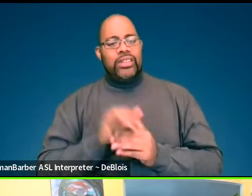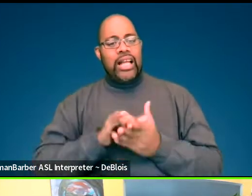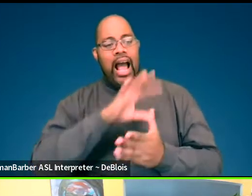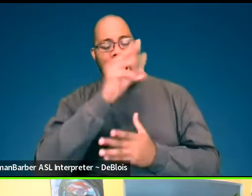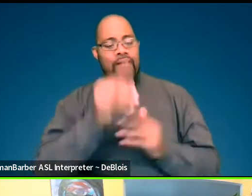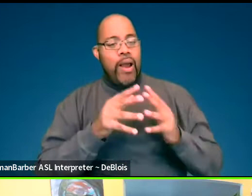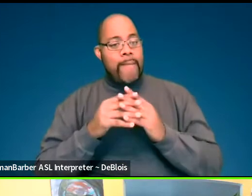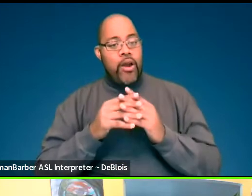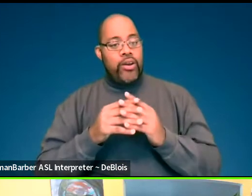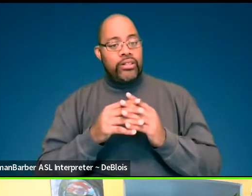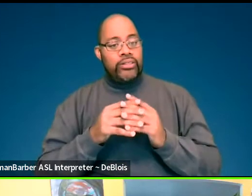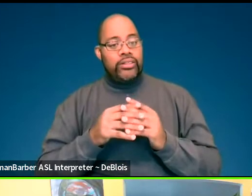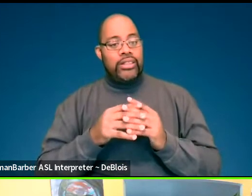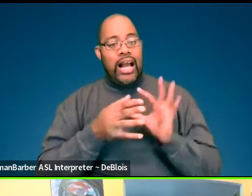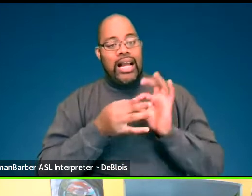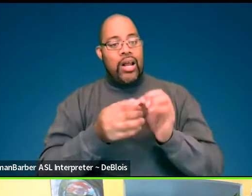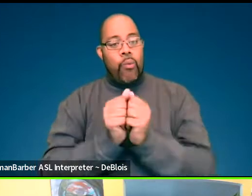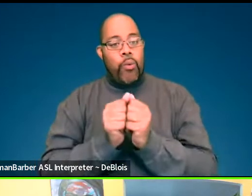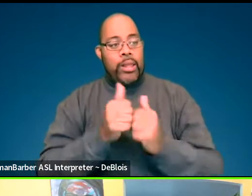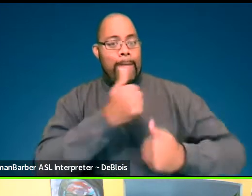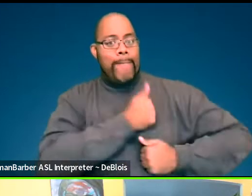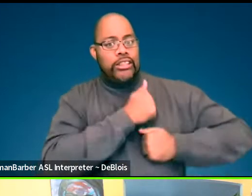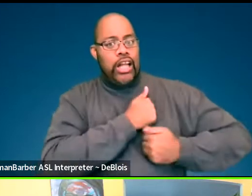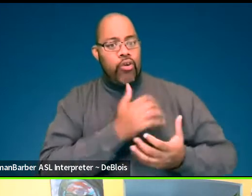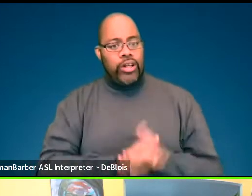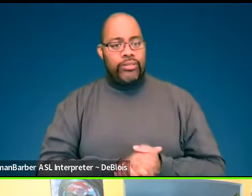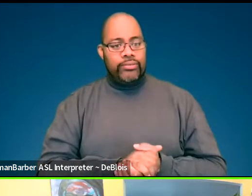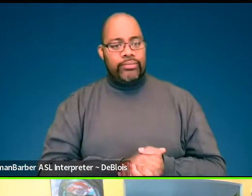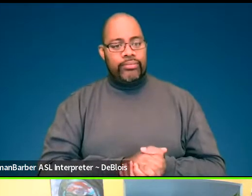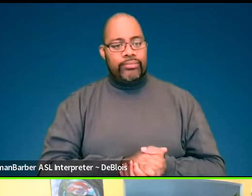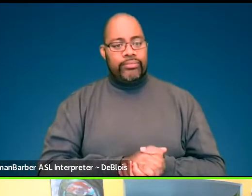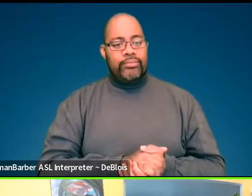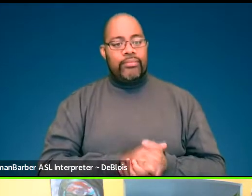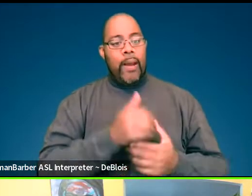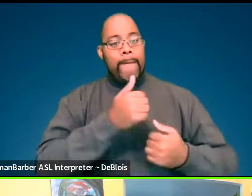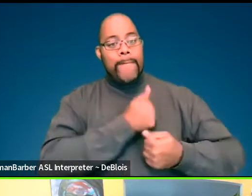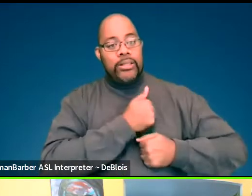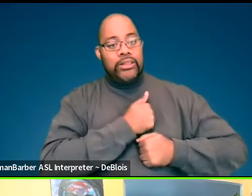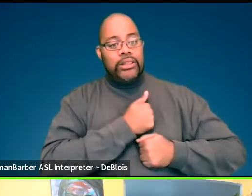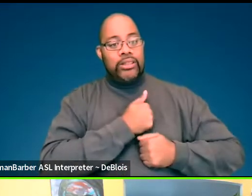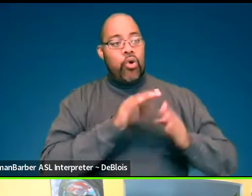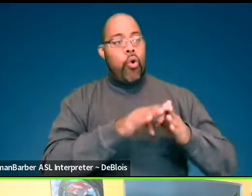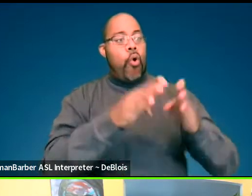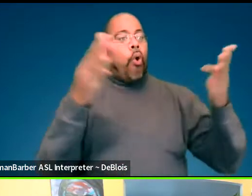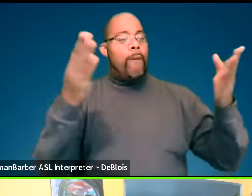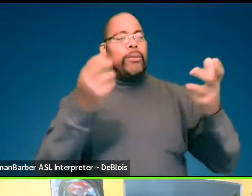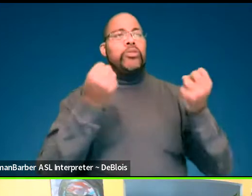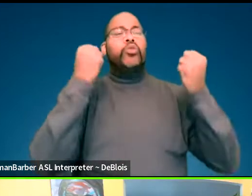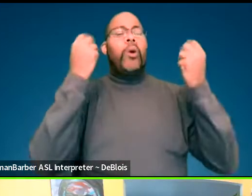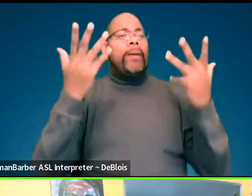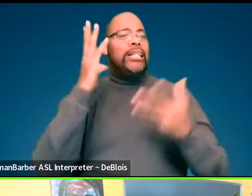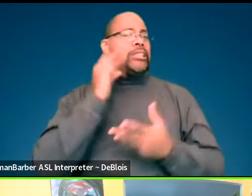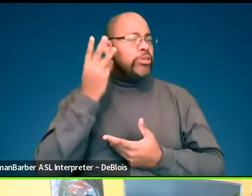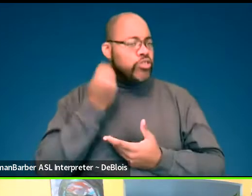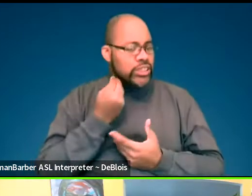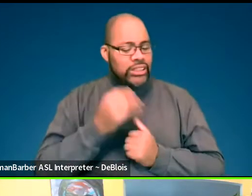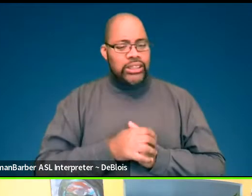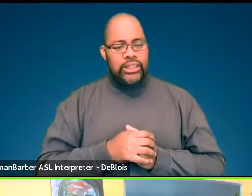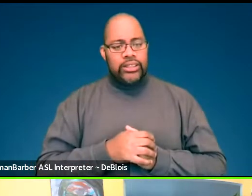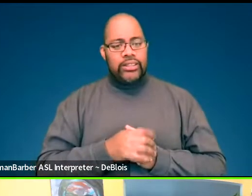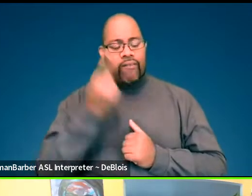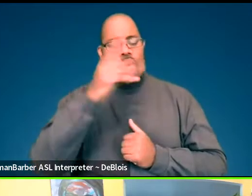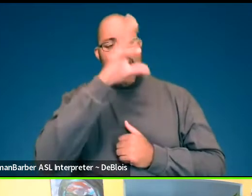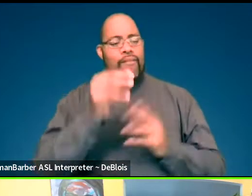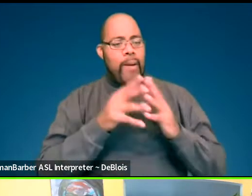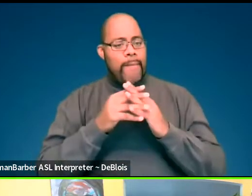African Americans connected to the military, right? And the military has opened up so many experiences for